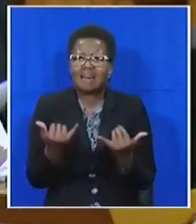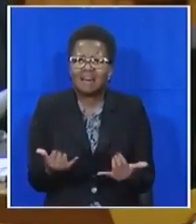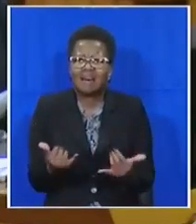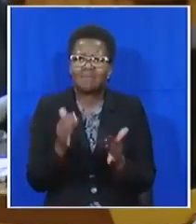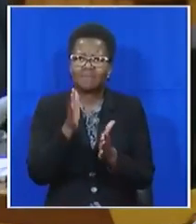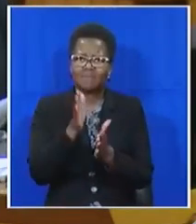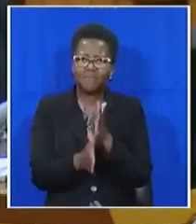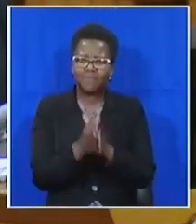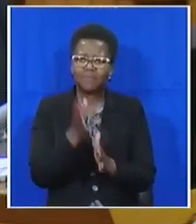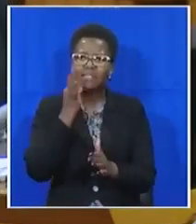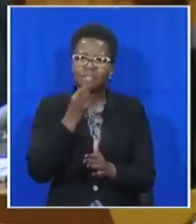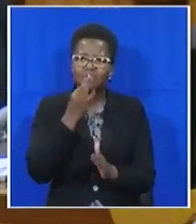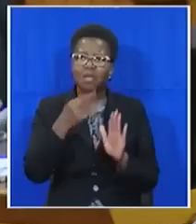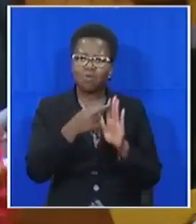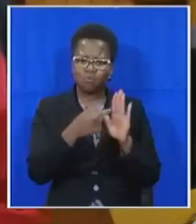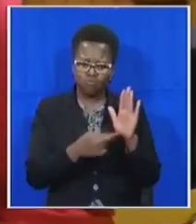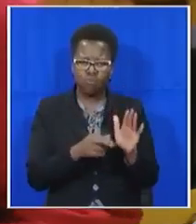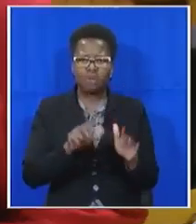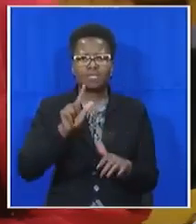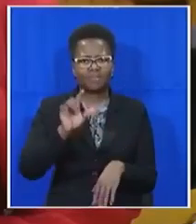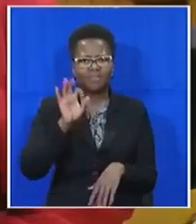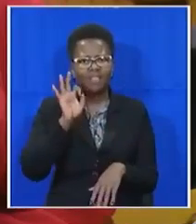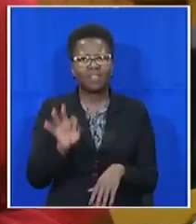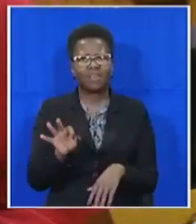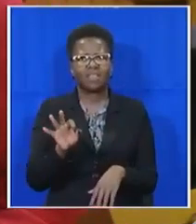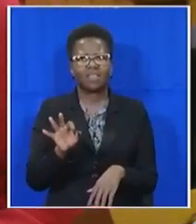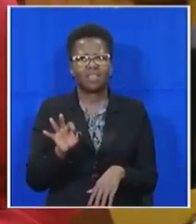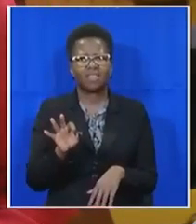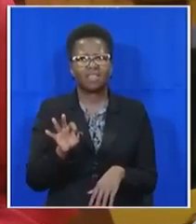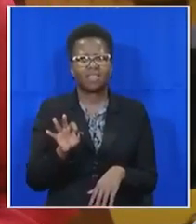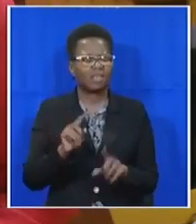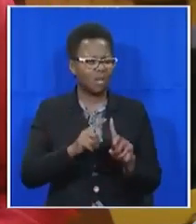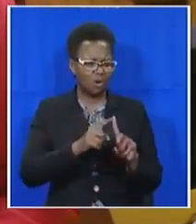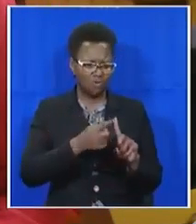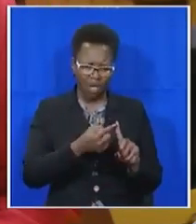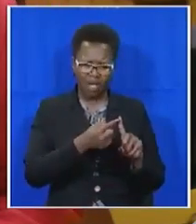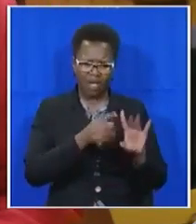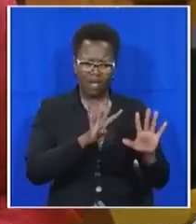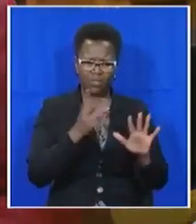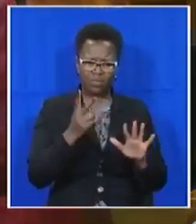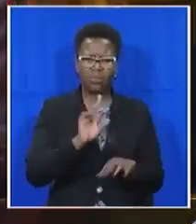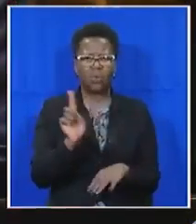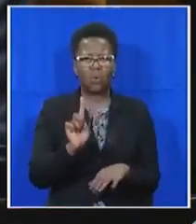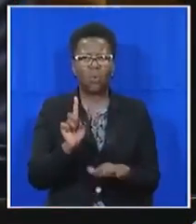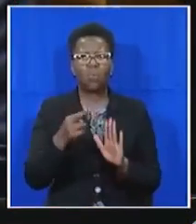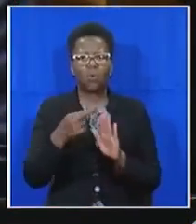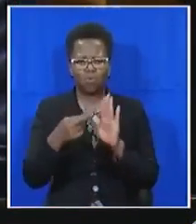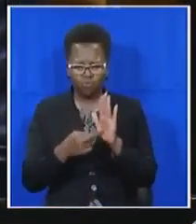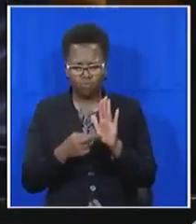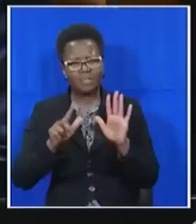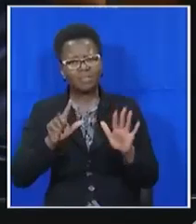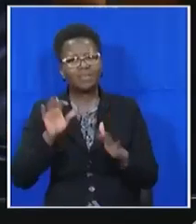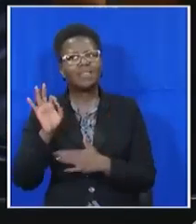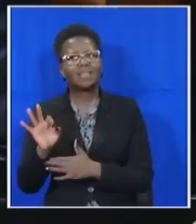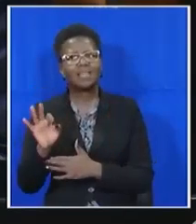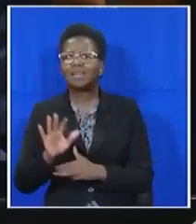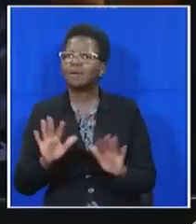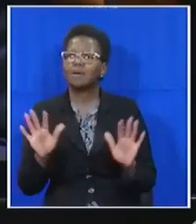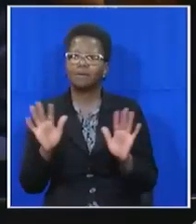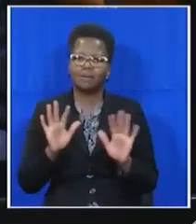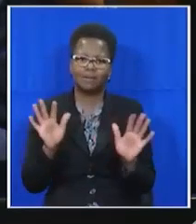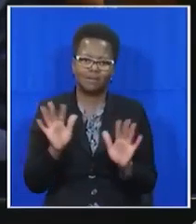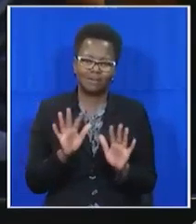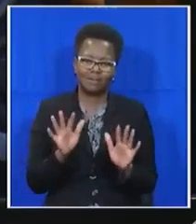Rule 73. Point of order is Rule 92. No point of order may be raised in response to a considered But I'm not ruling raising a point Sub-Rule